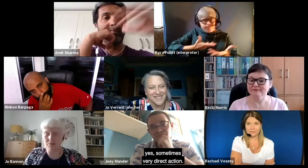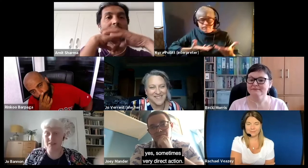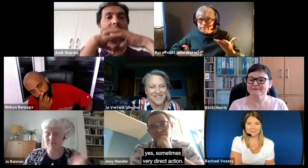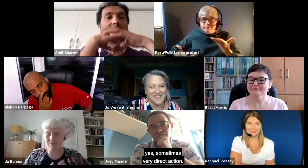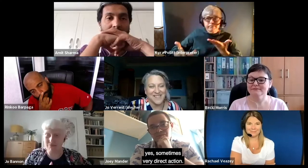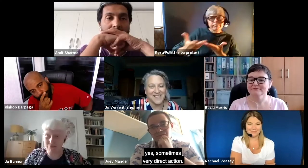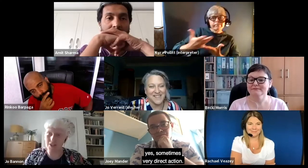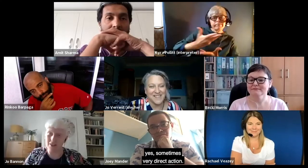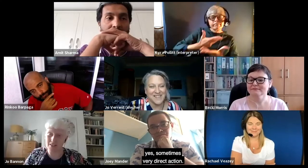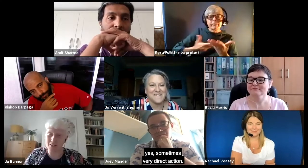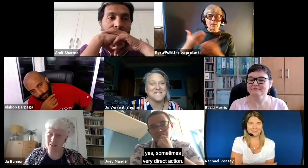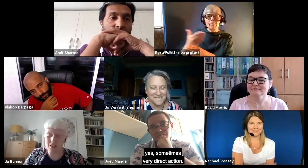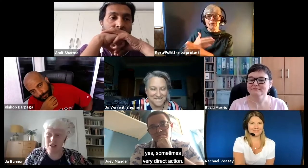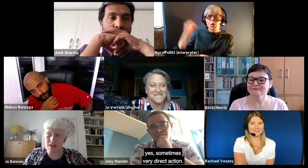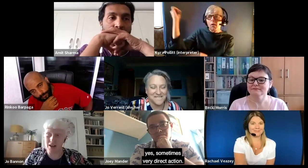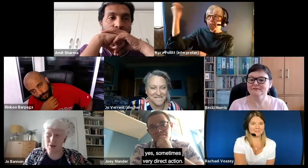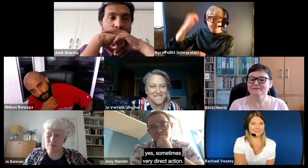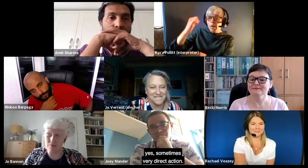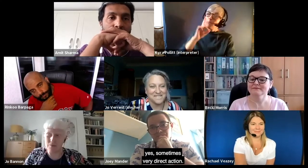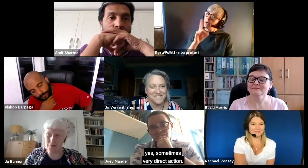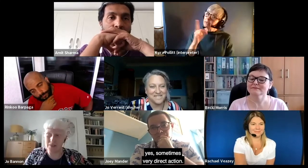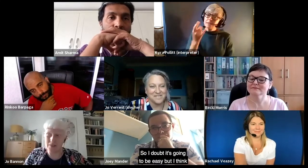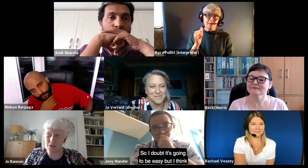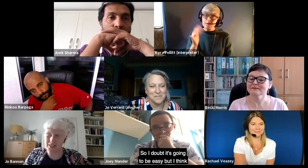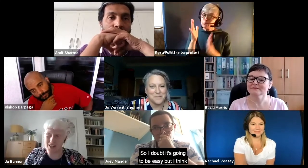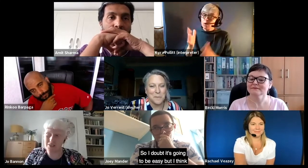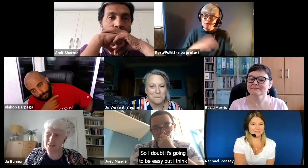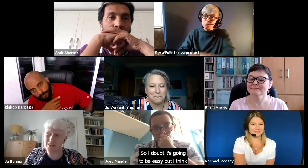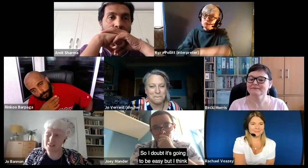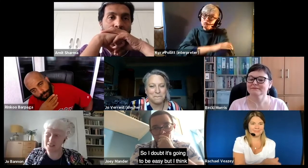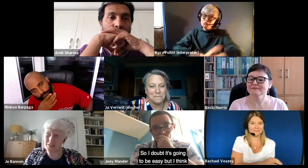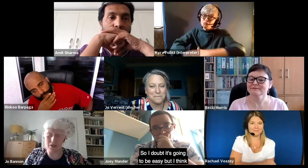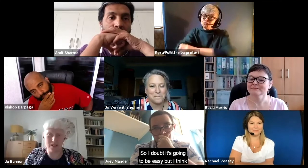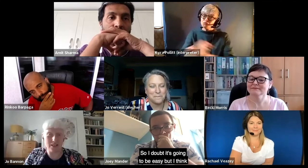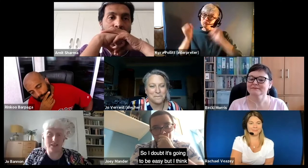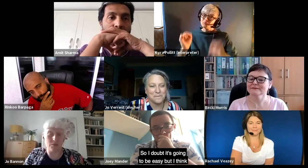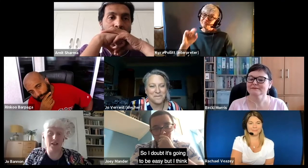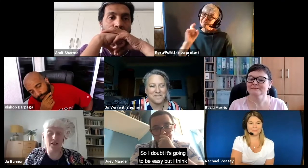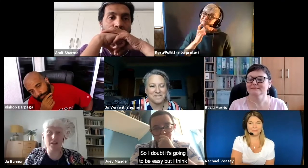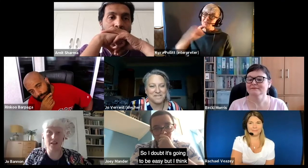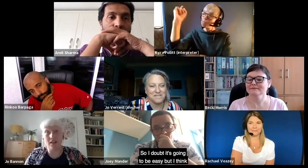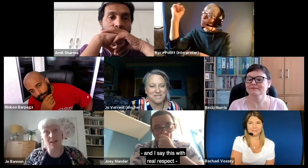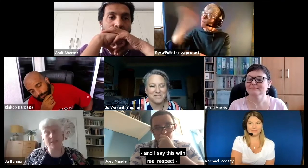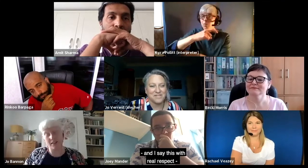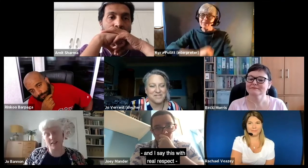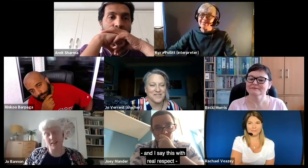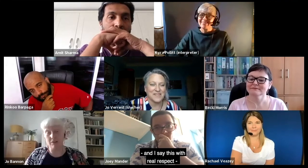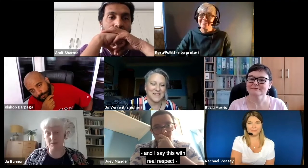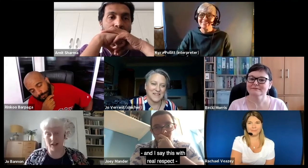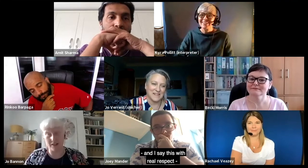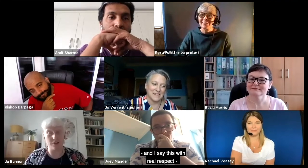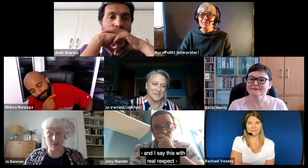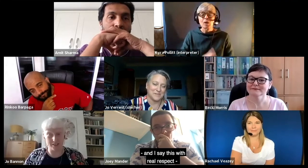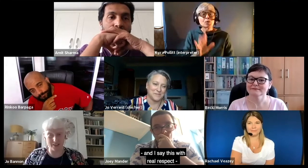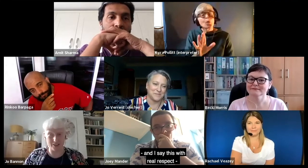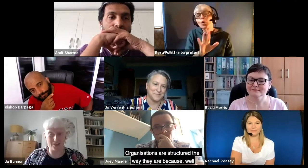sometimes very direct action. So I doubt it's going to be easy, but I think, and I say this with real